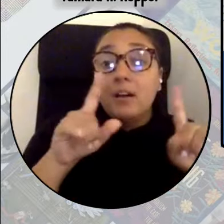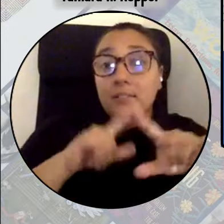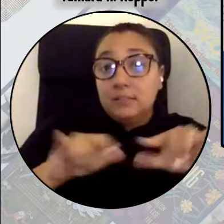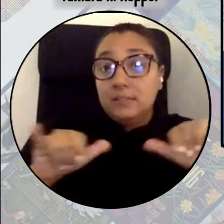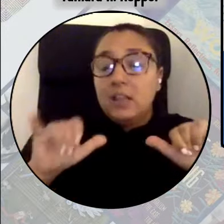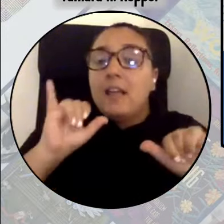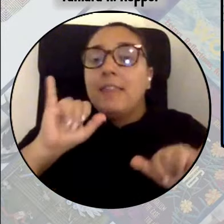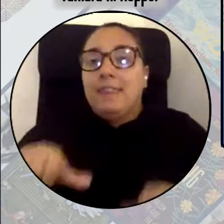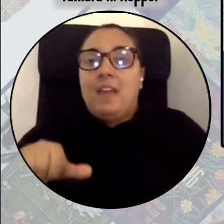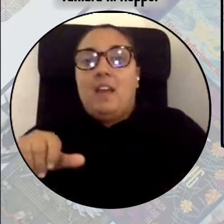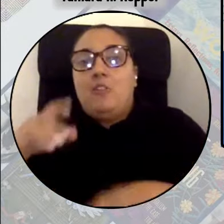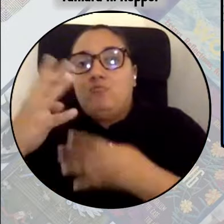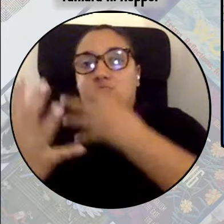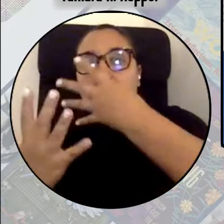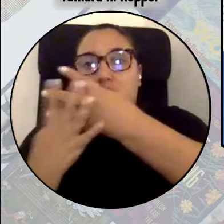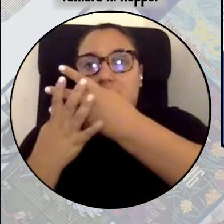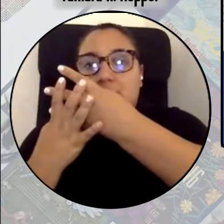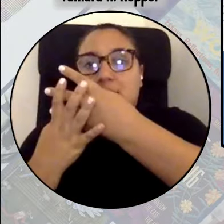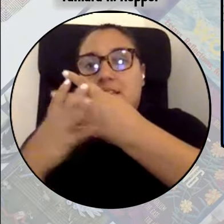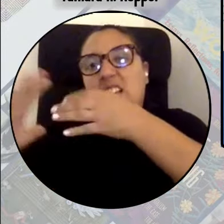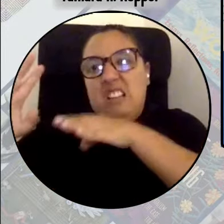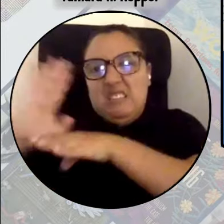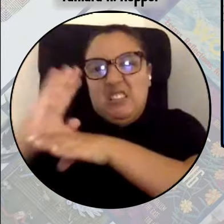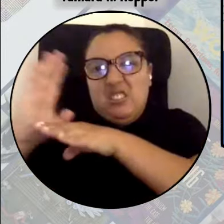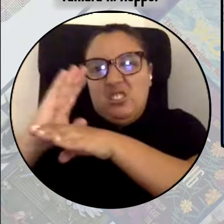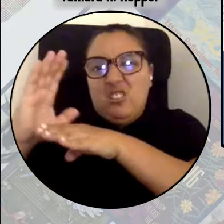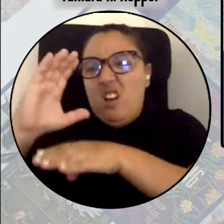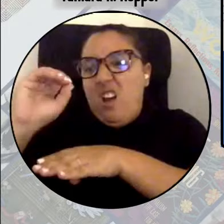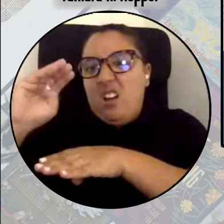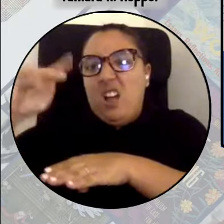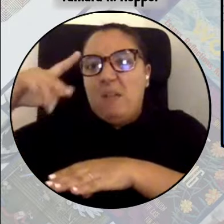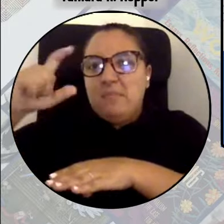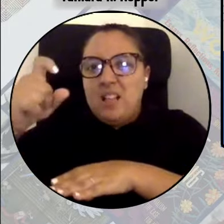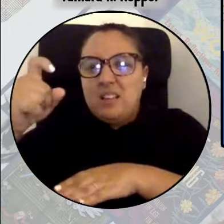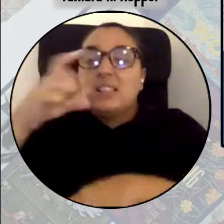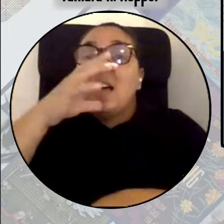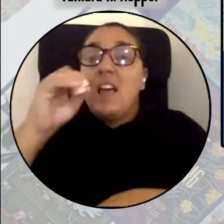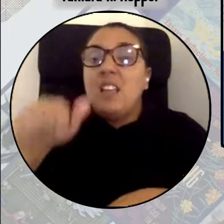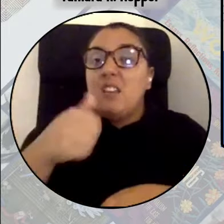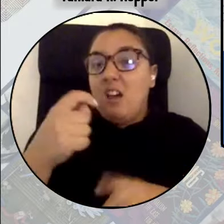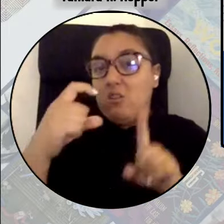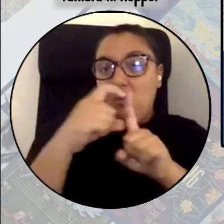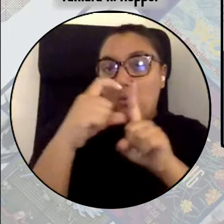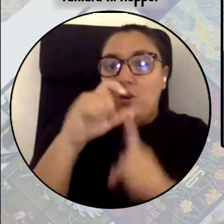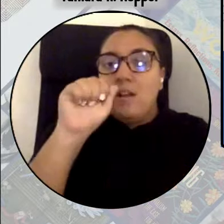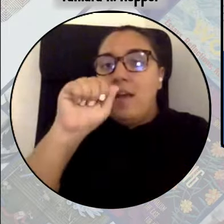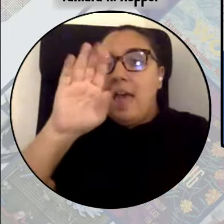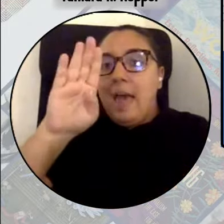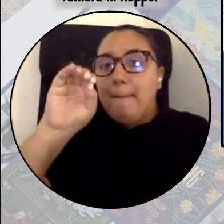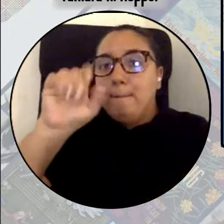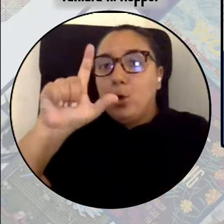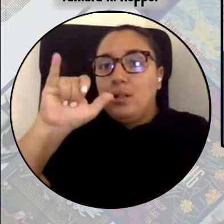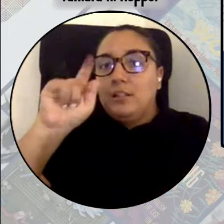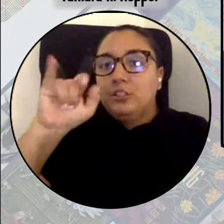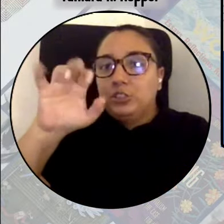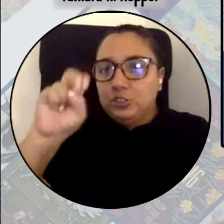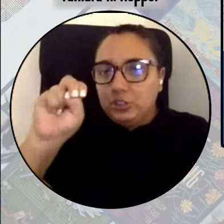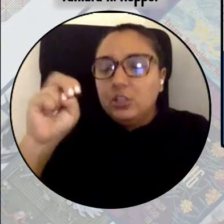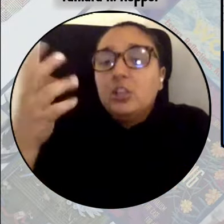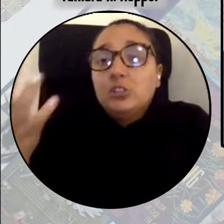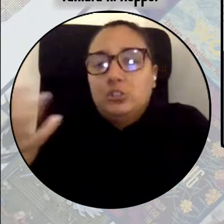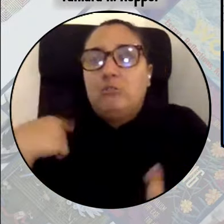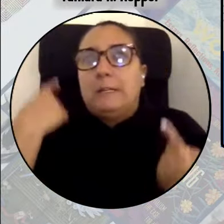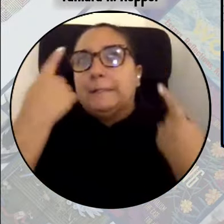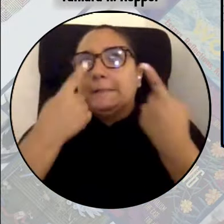industrial complex and to questions of abolition. So I proposed this lecture after the horrific images